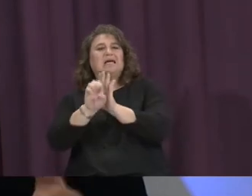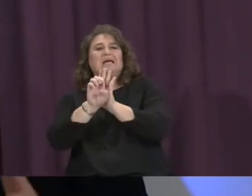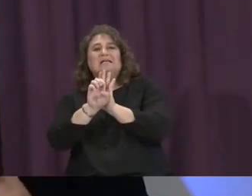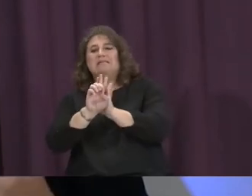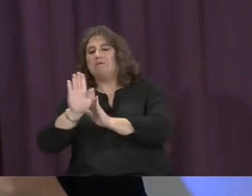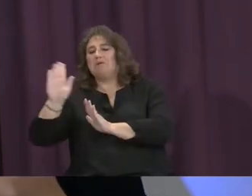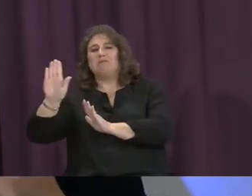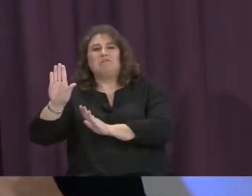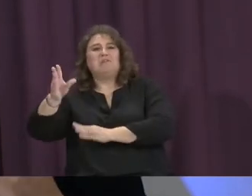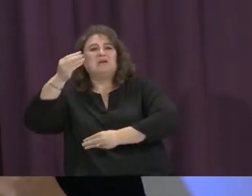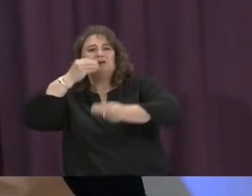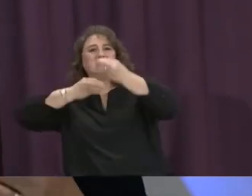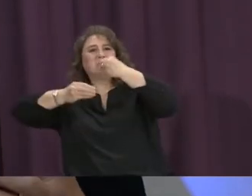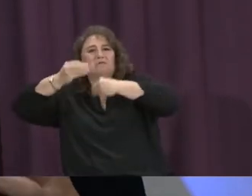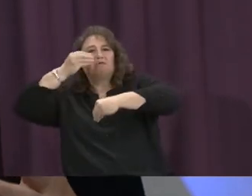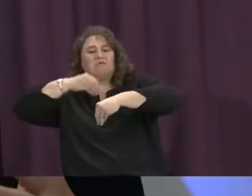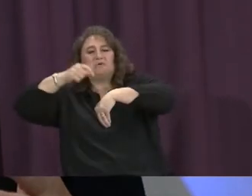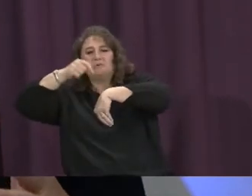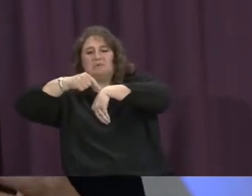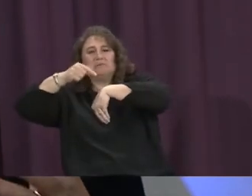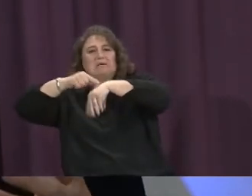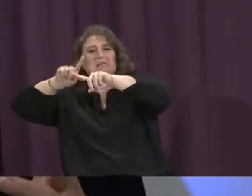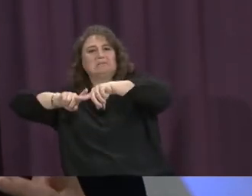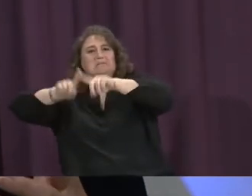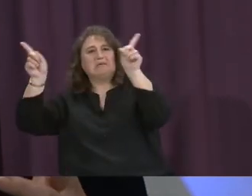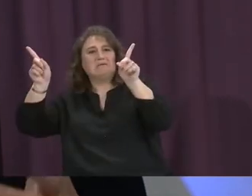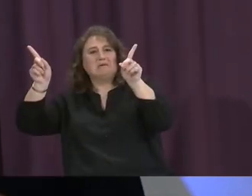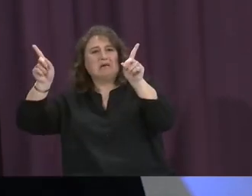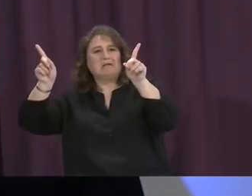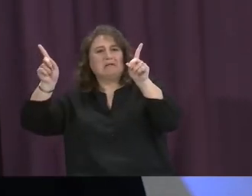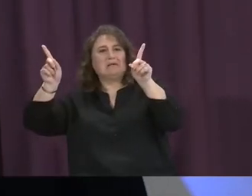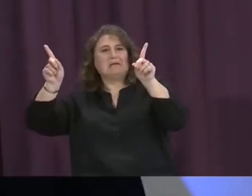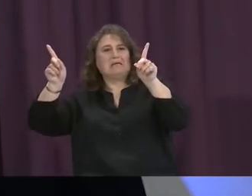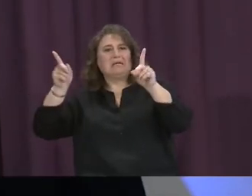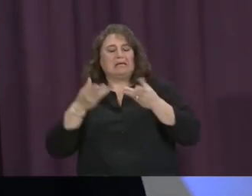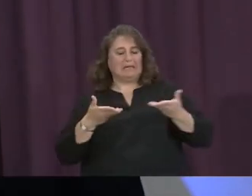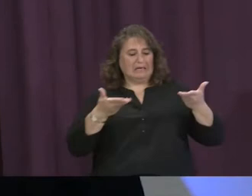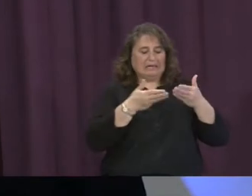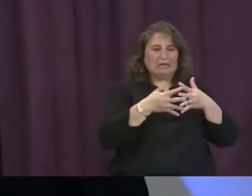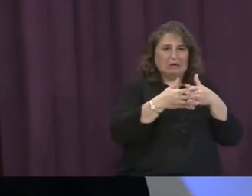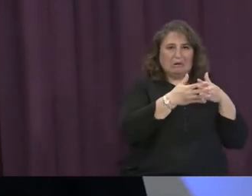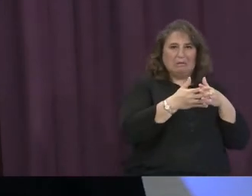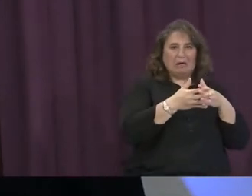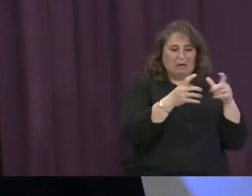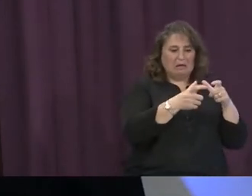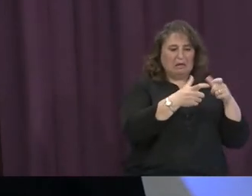completely different meal schedules. Like their big meal would be in the middle of the day, where ours is at night.